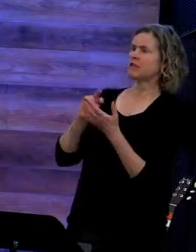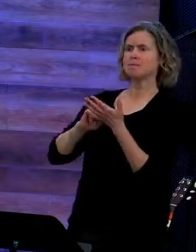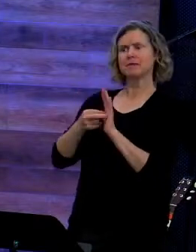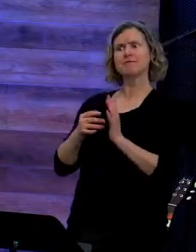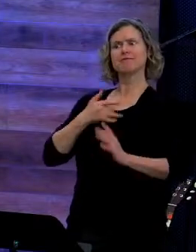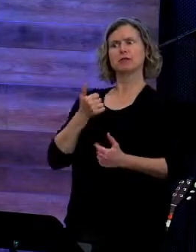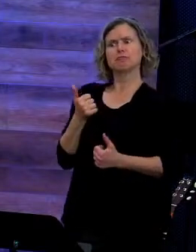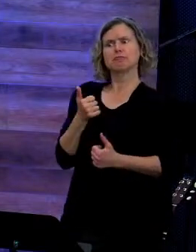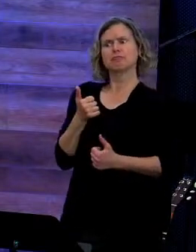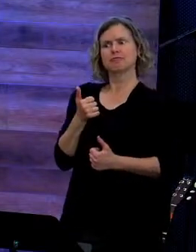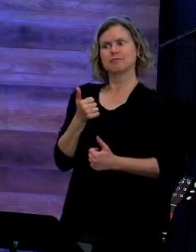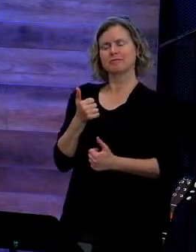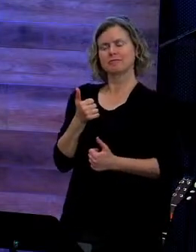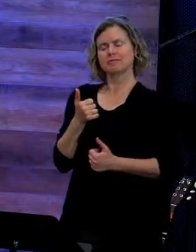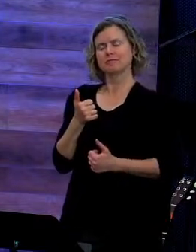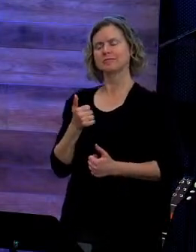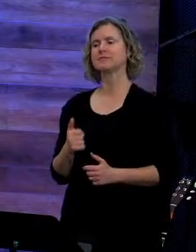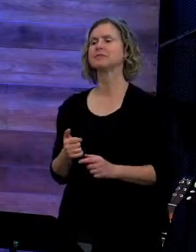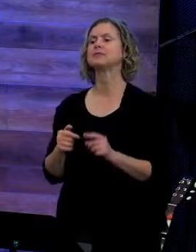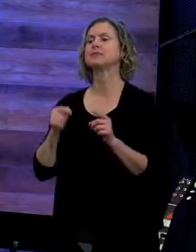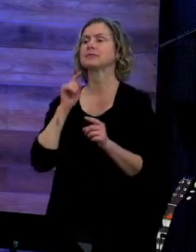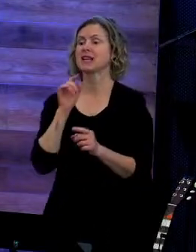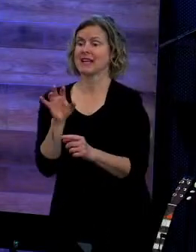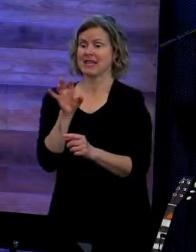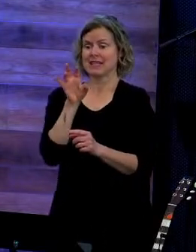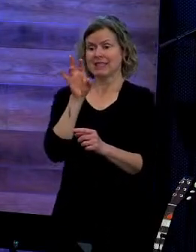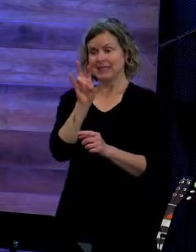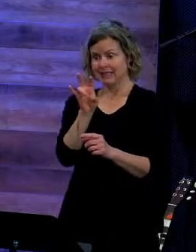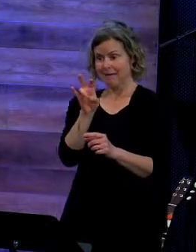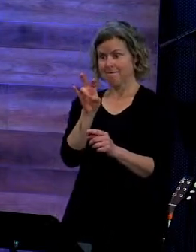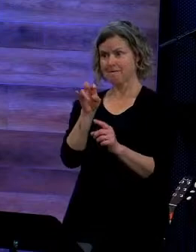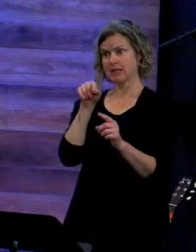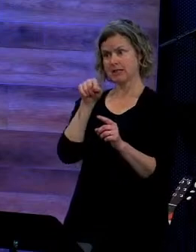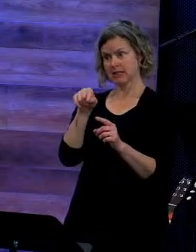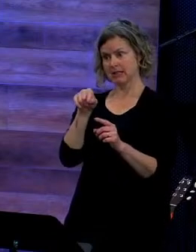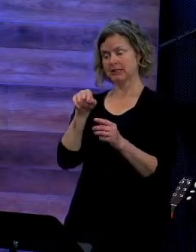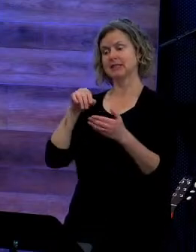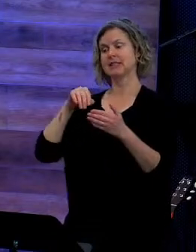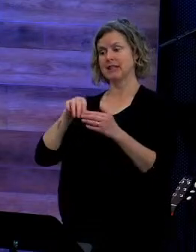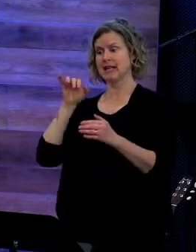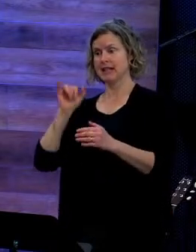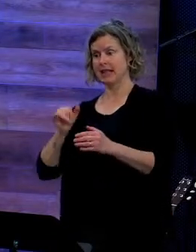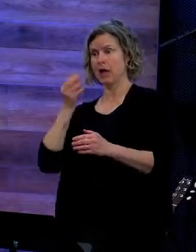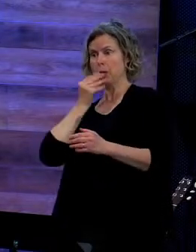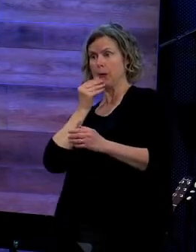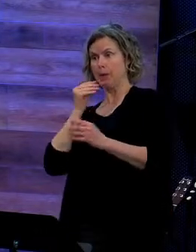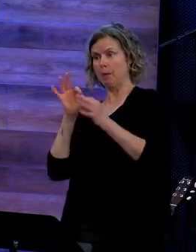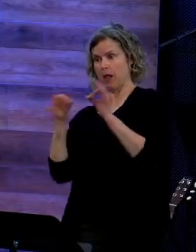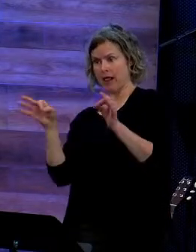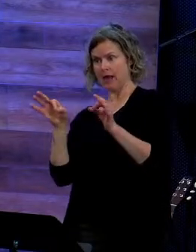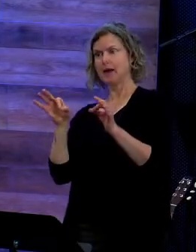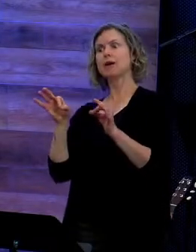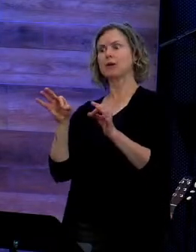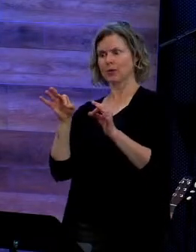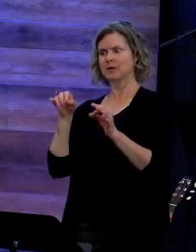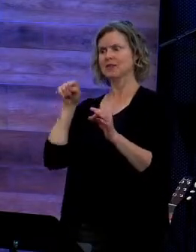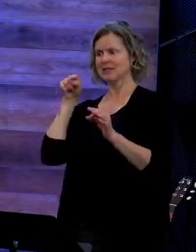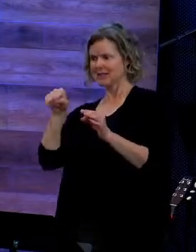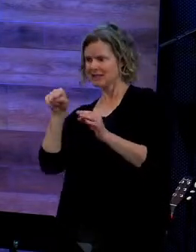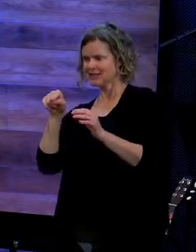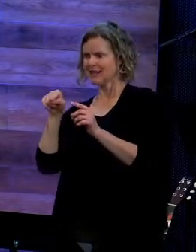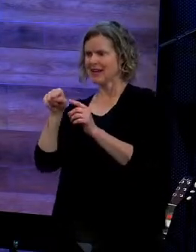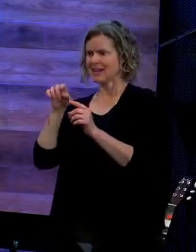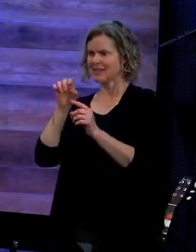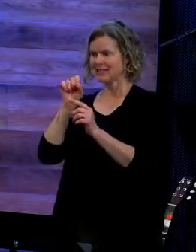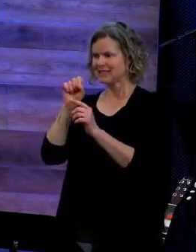same consonants as the word for full or complete. So they're related words. And throughout the Bible, they often do plays on words, you know, using